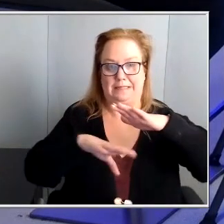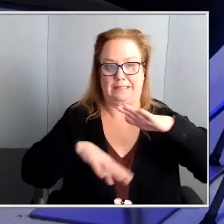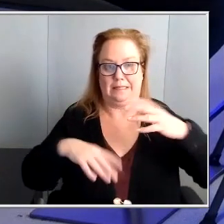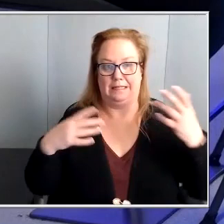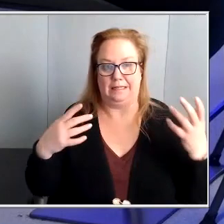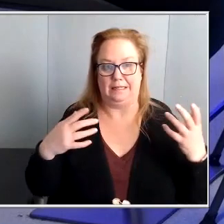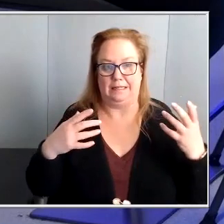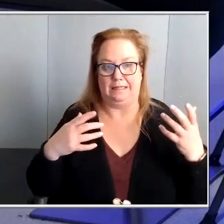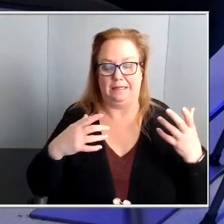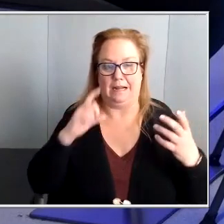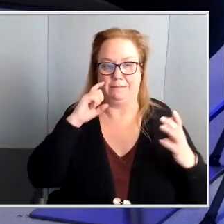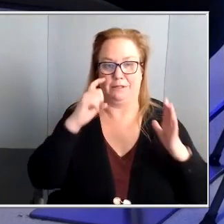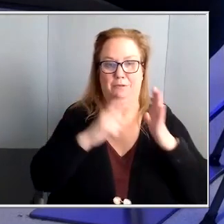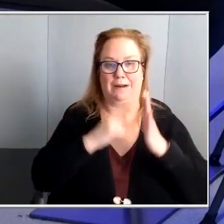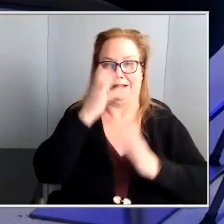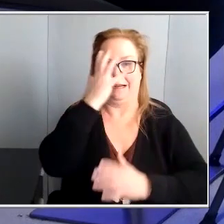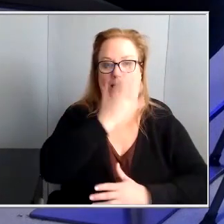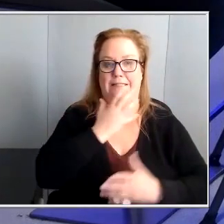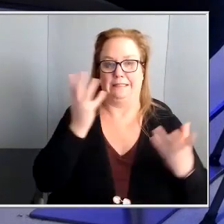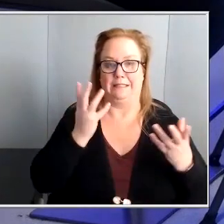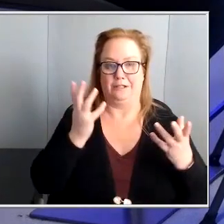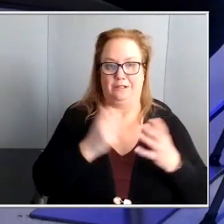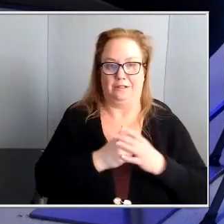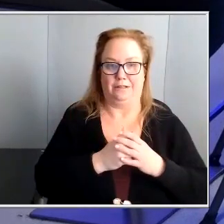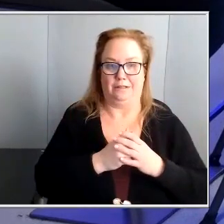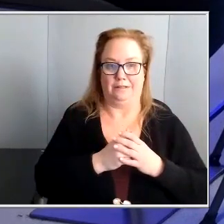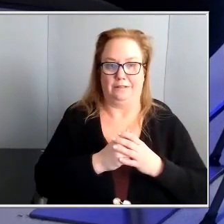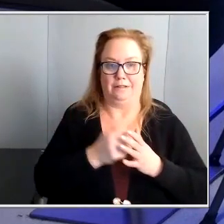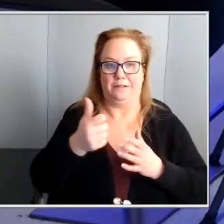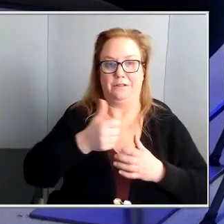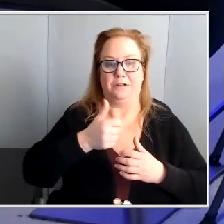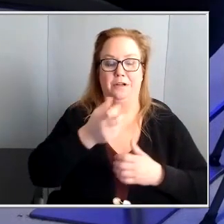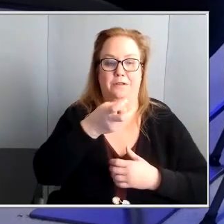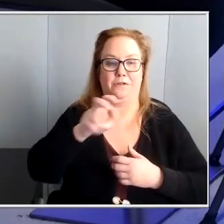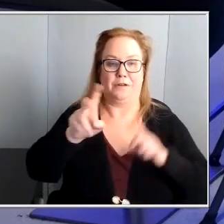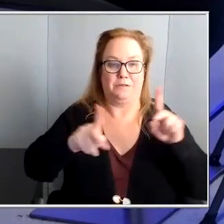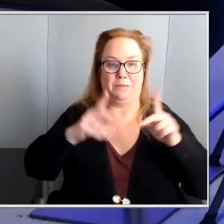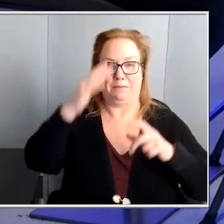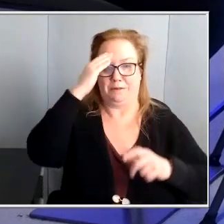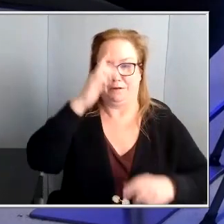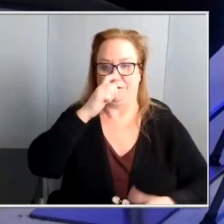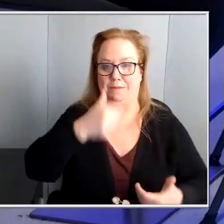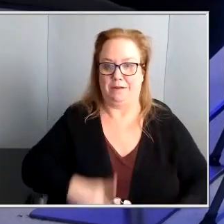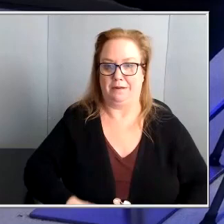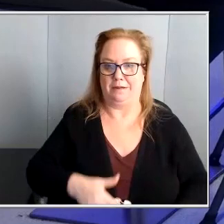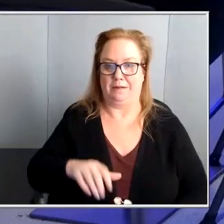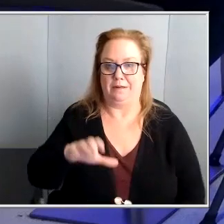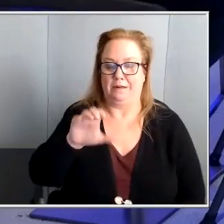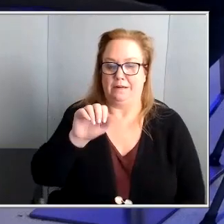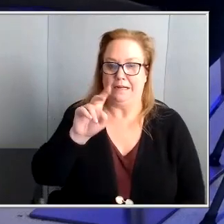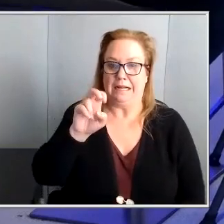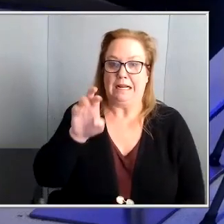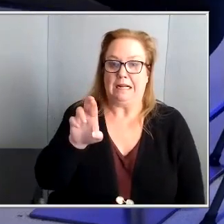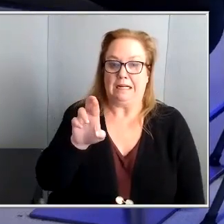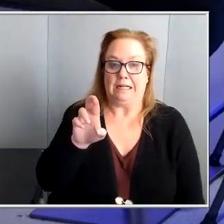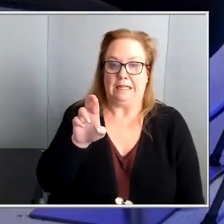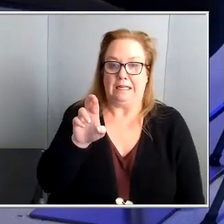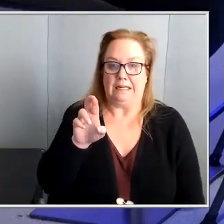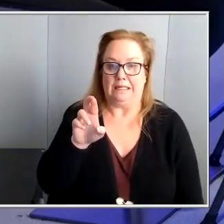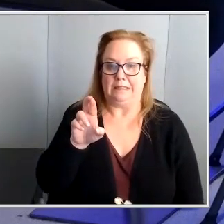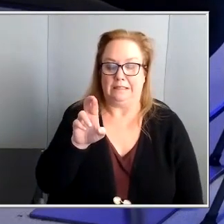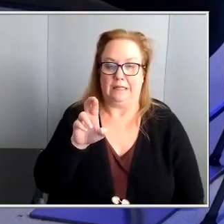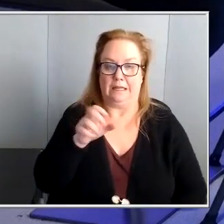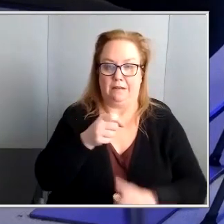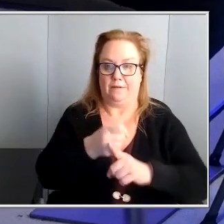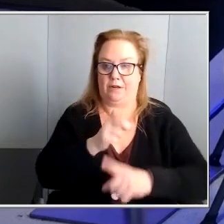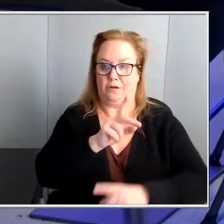so recognized here that down to the transfer people, they know who I am. So cancer, but it can have a pretty big effect on your personal life,